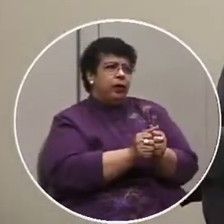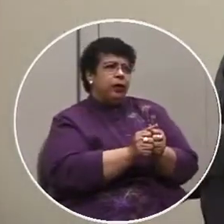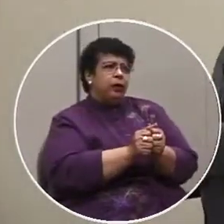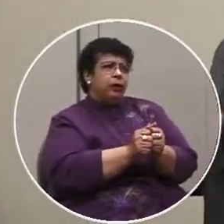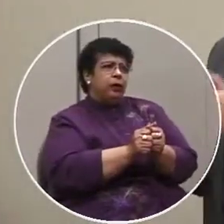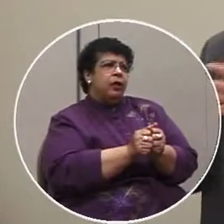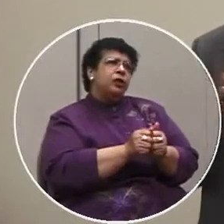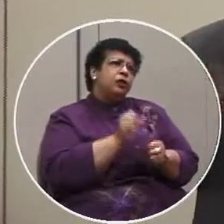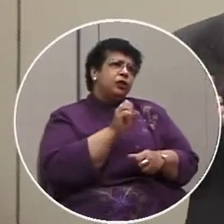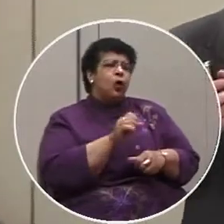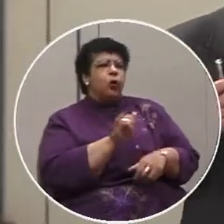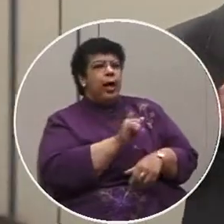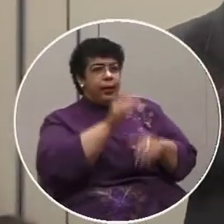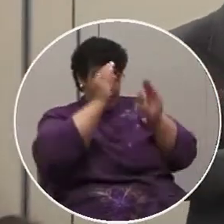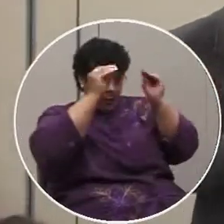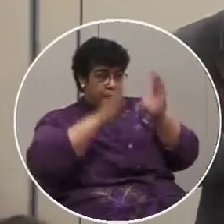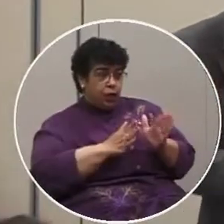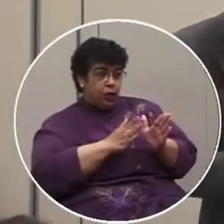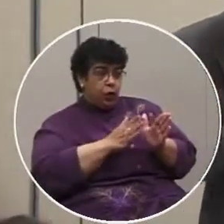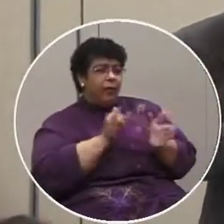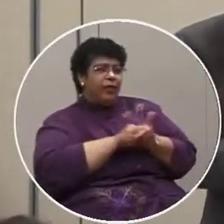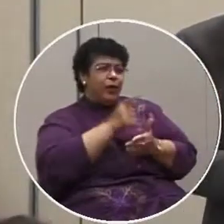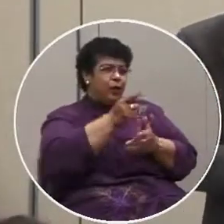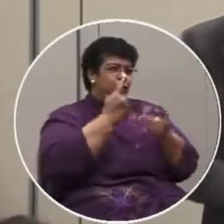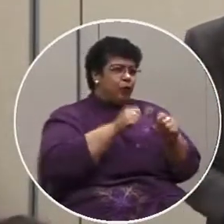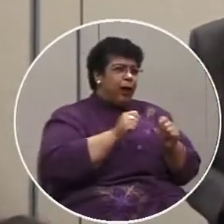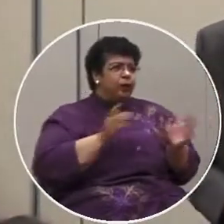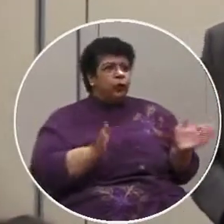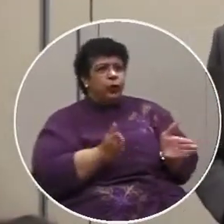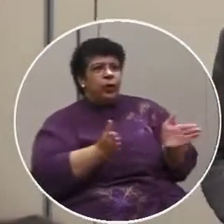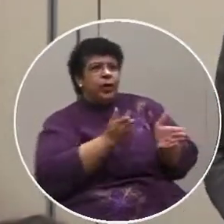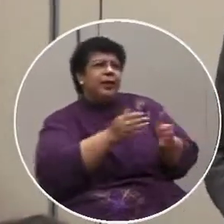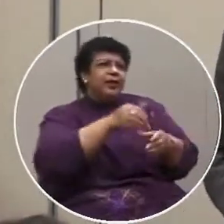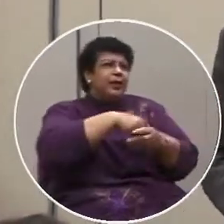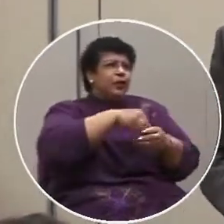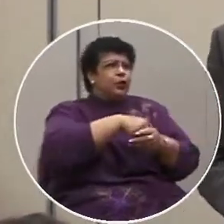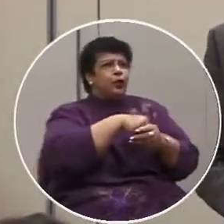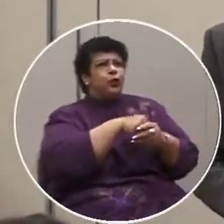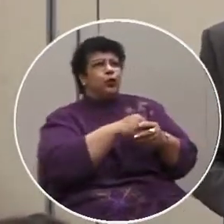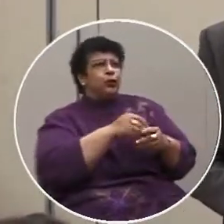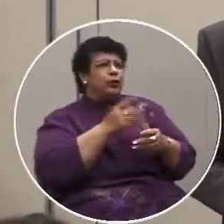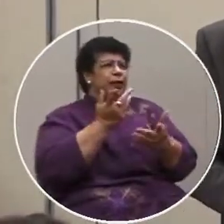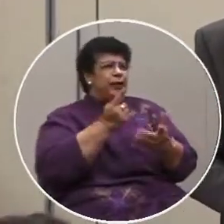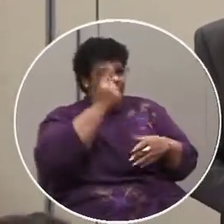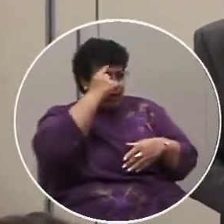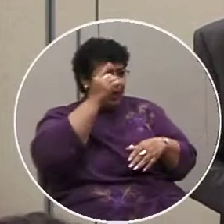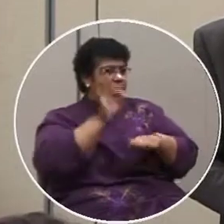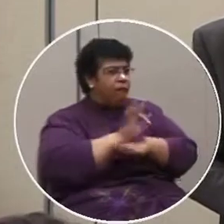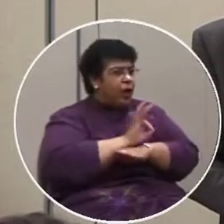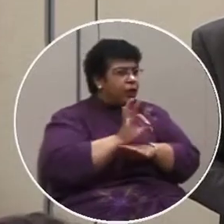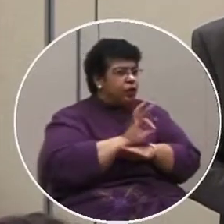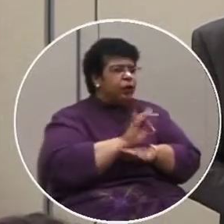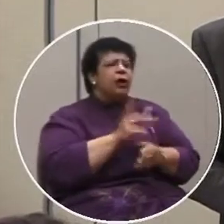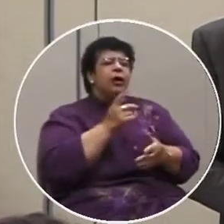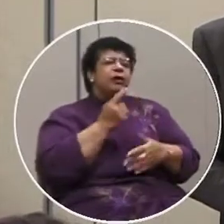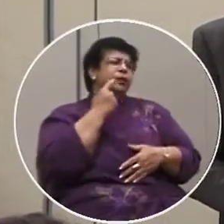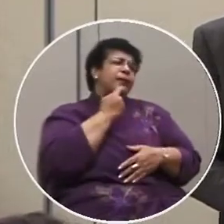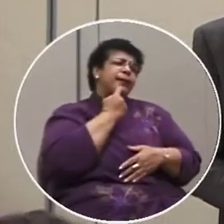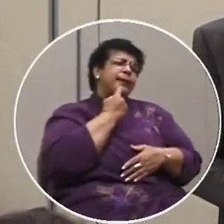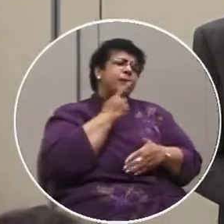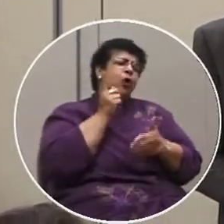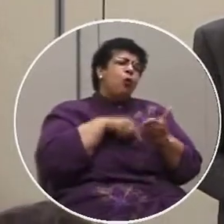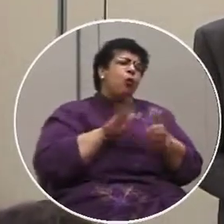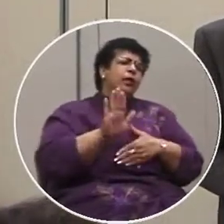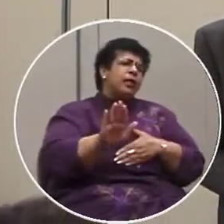teacher you're trying to get to move into a thinking functionally, you might say, what's their need? What's